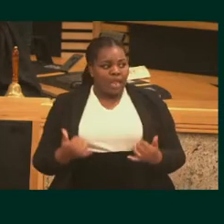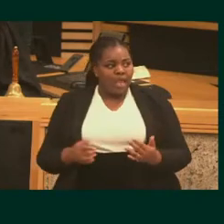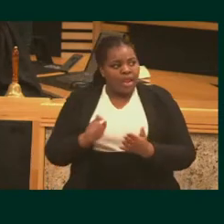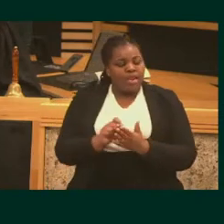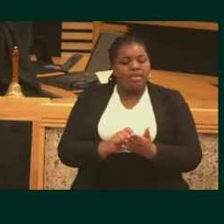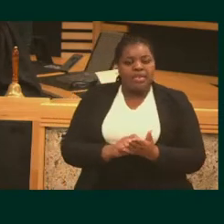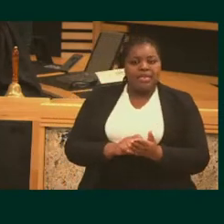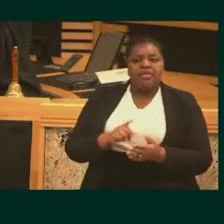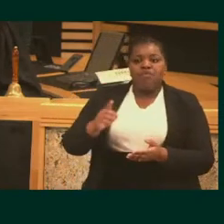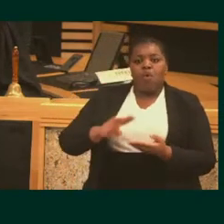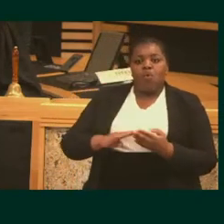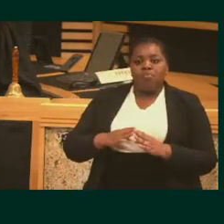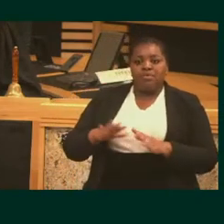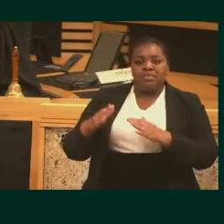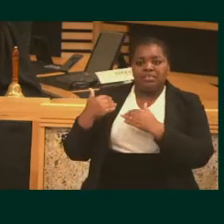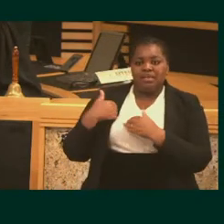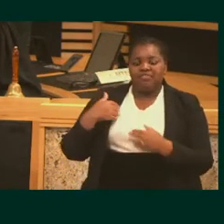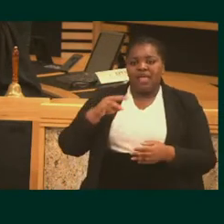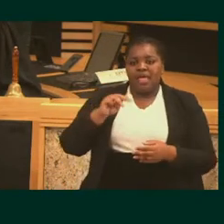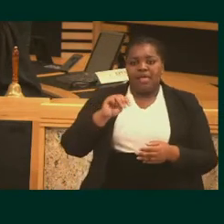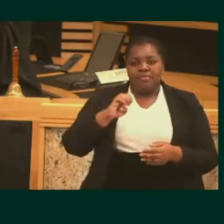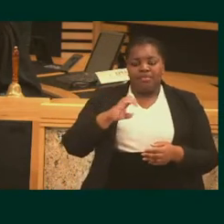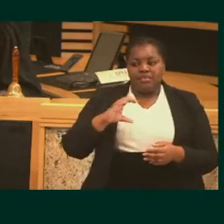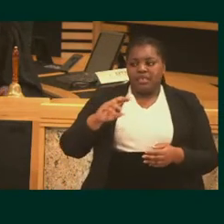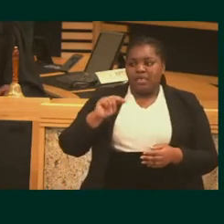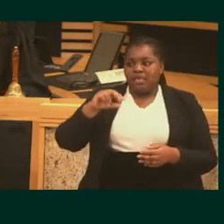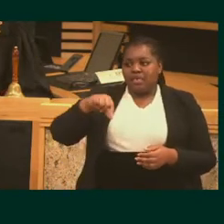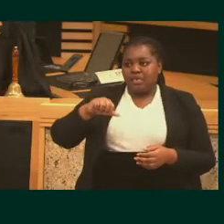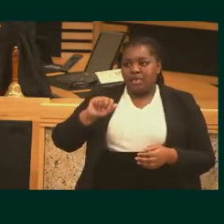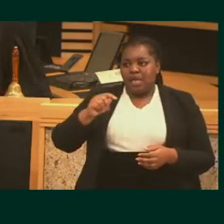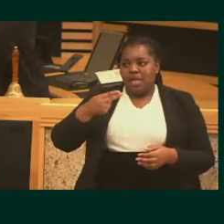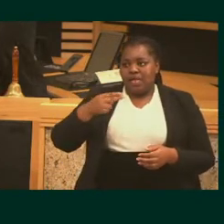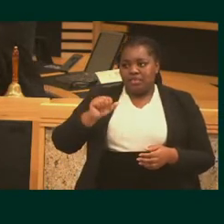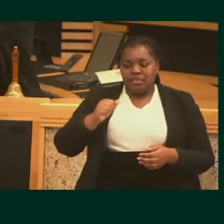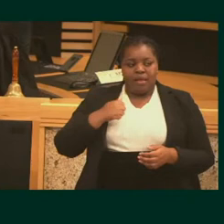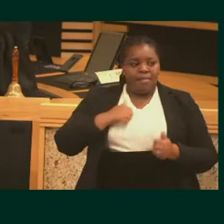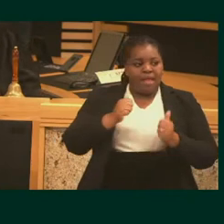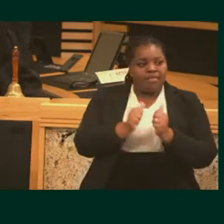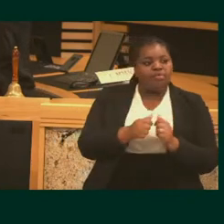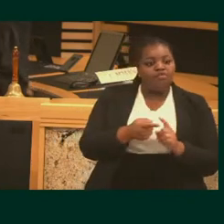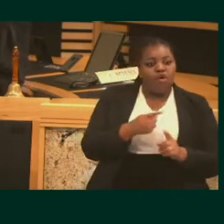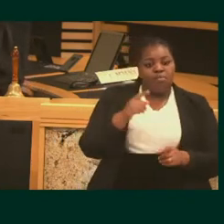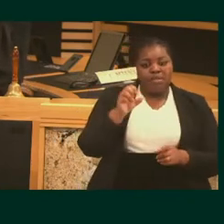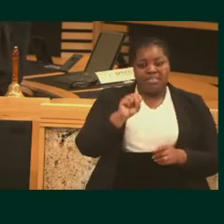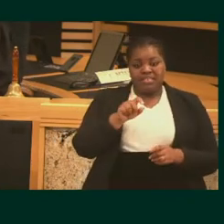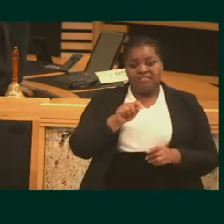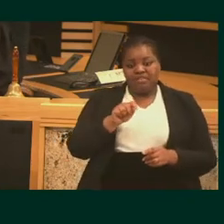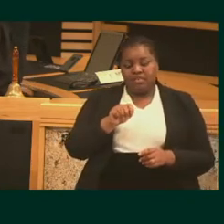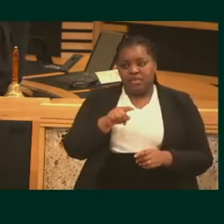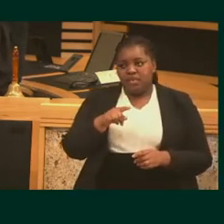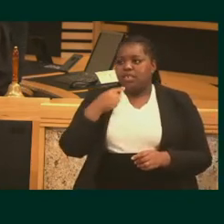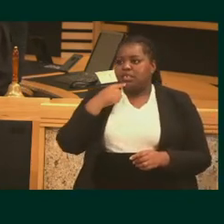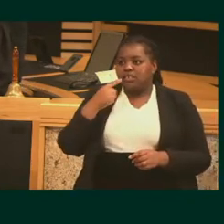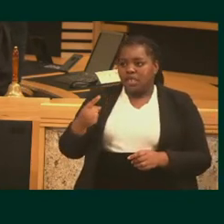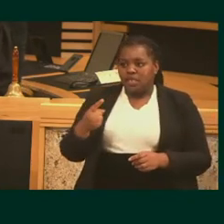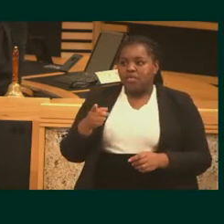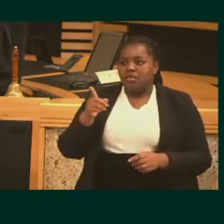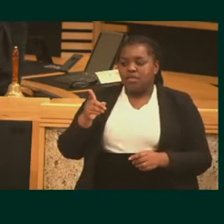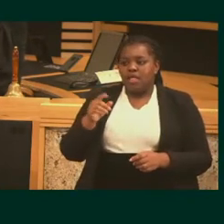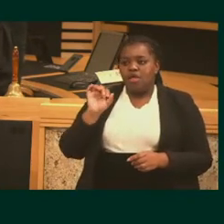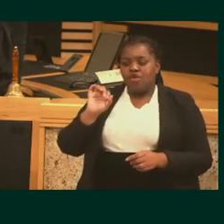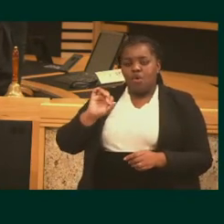Community safety MEC po Natata to my colleague Bobby Stevenson Miss Natata claims that the provincial